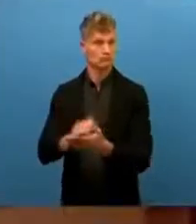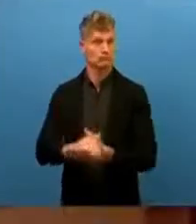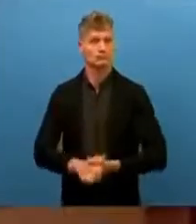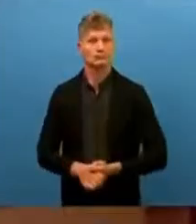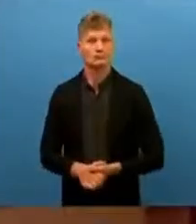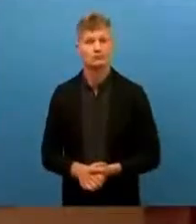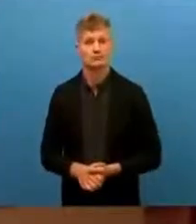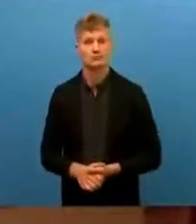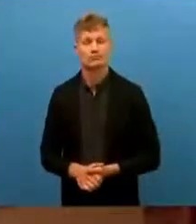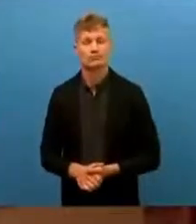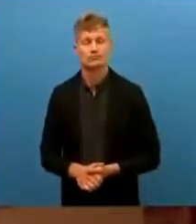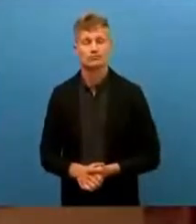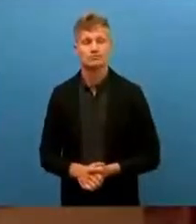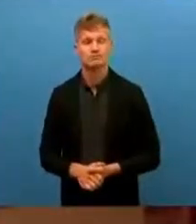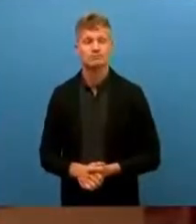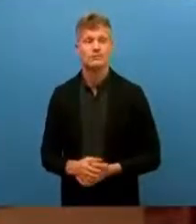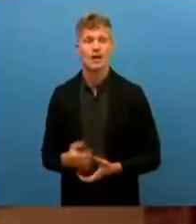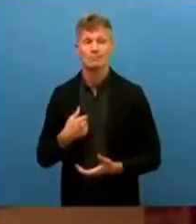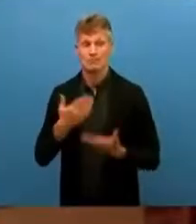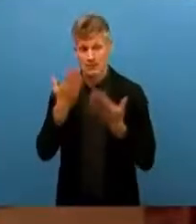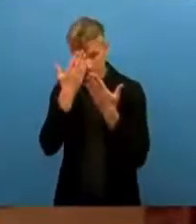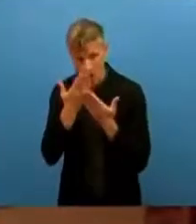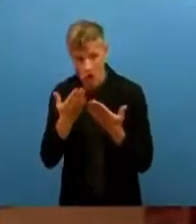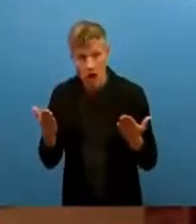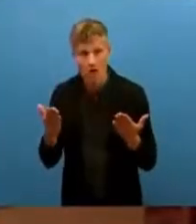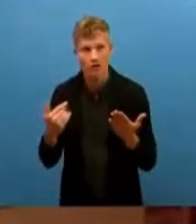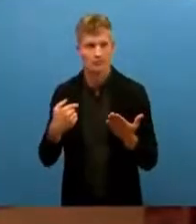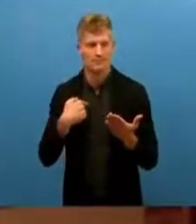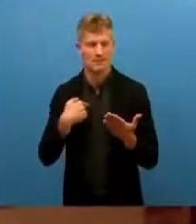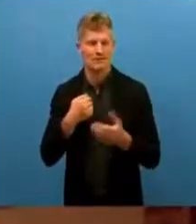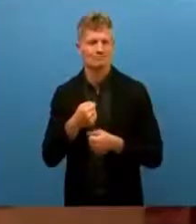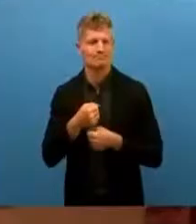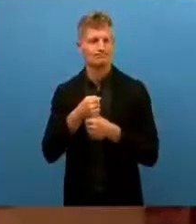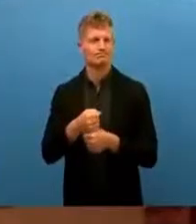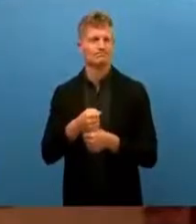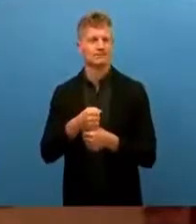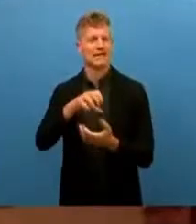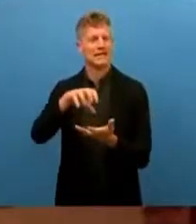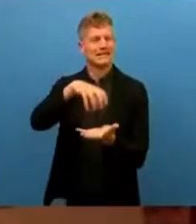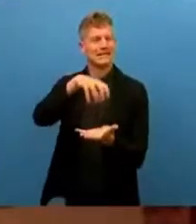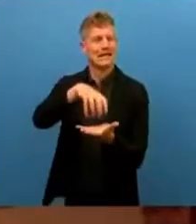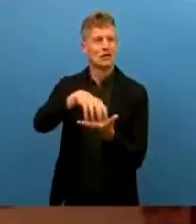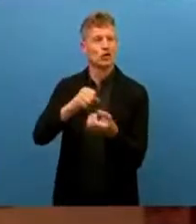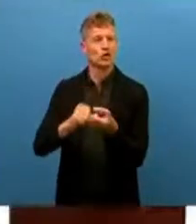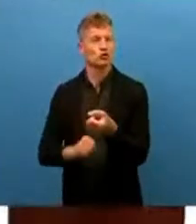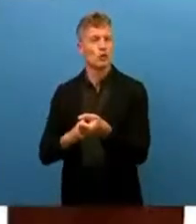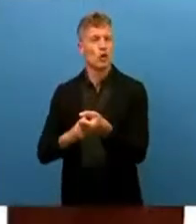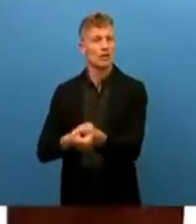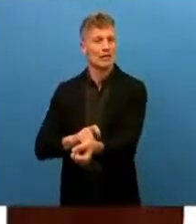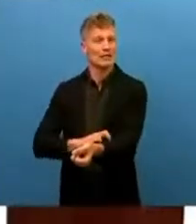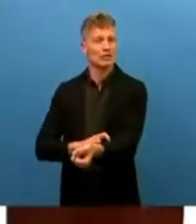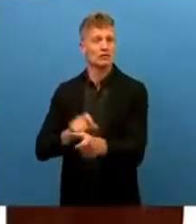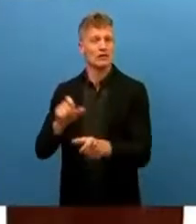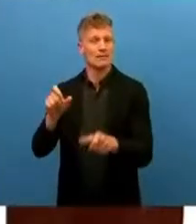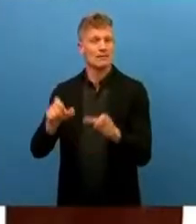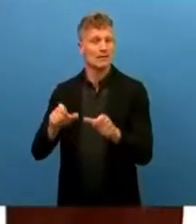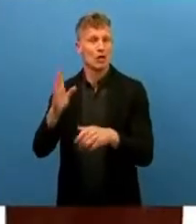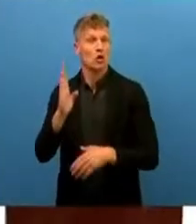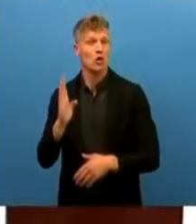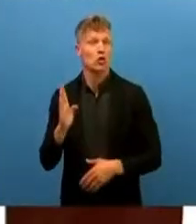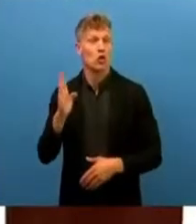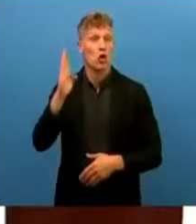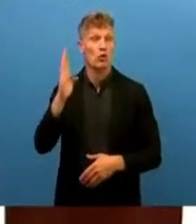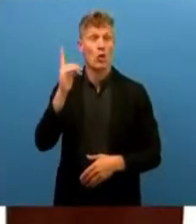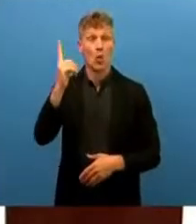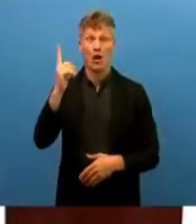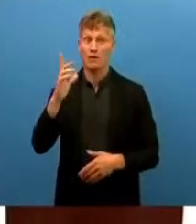I have the honor to speak on behalf of Center for Support of Indigenous Peoples of the North, one of the oldest indigenous